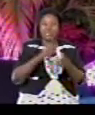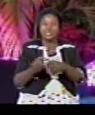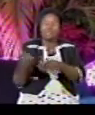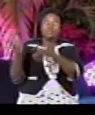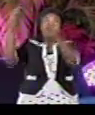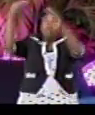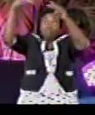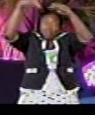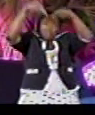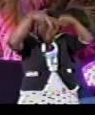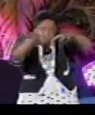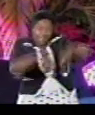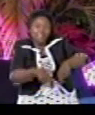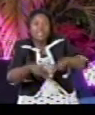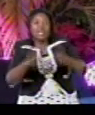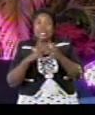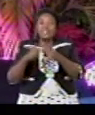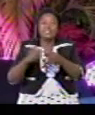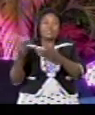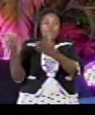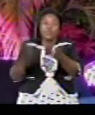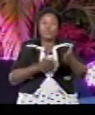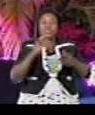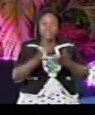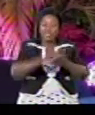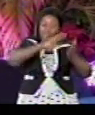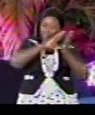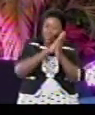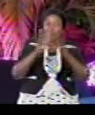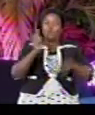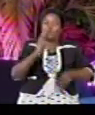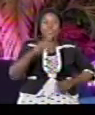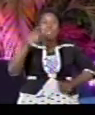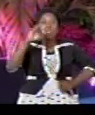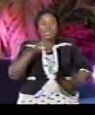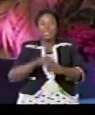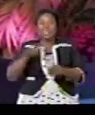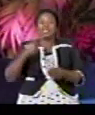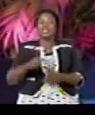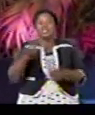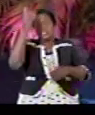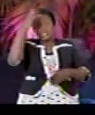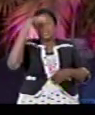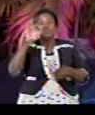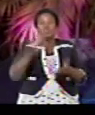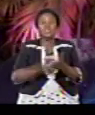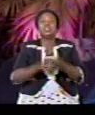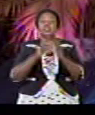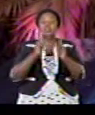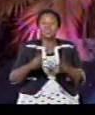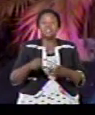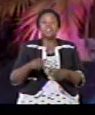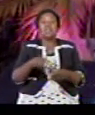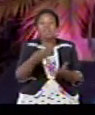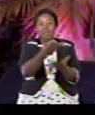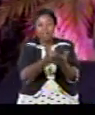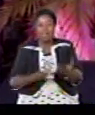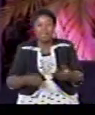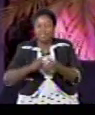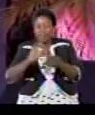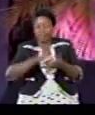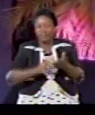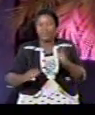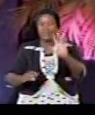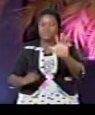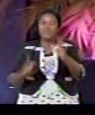him down. They let down the bed wherein the sick of the palsy lay. And then in verse 5,